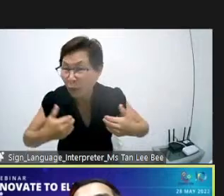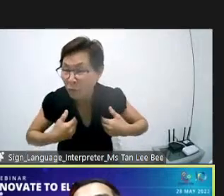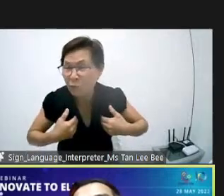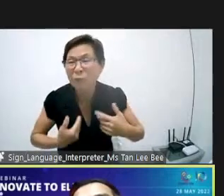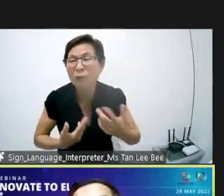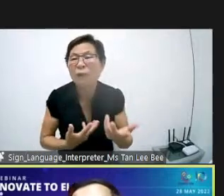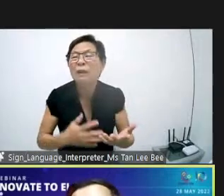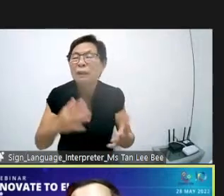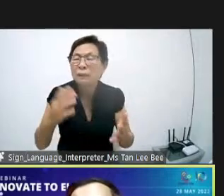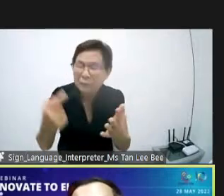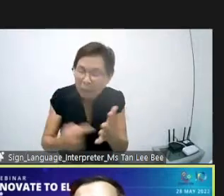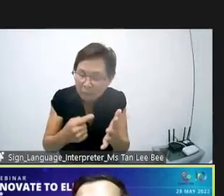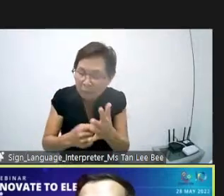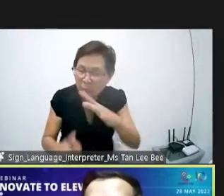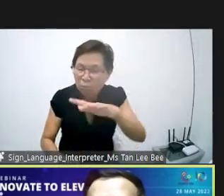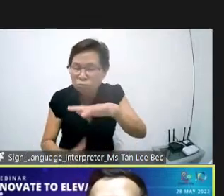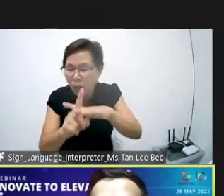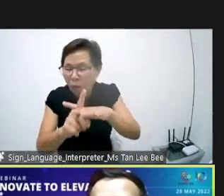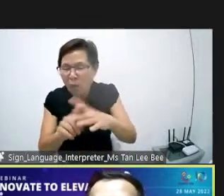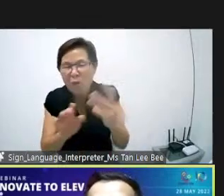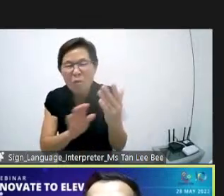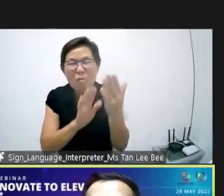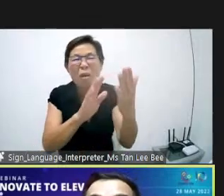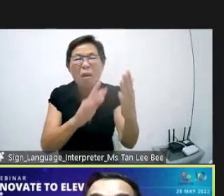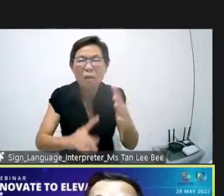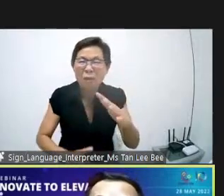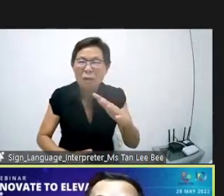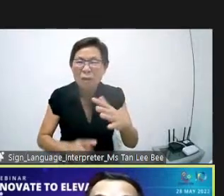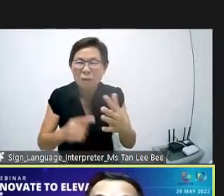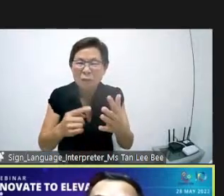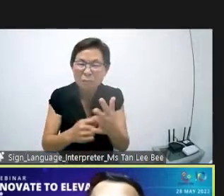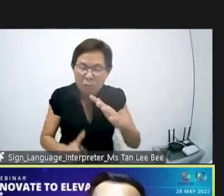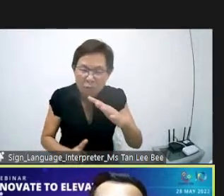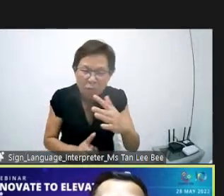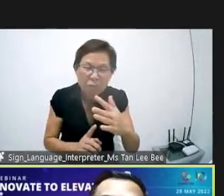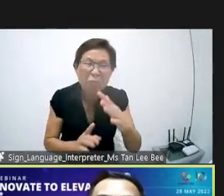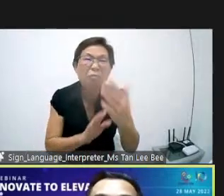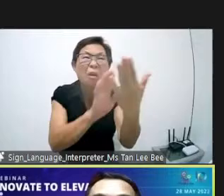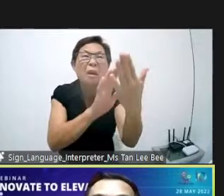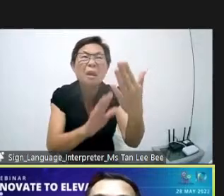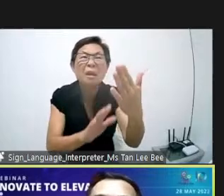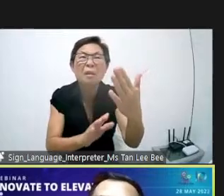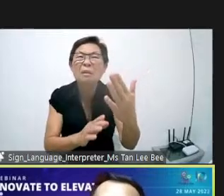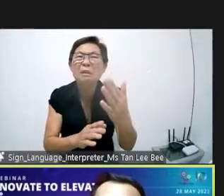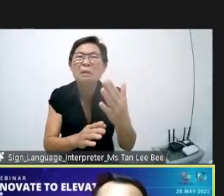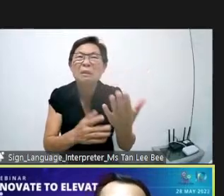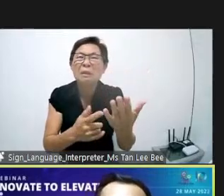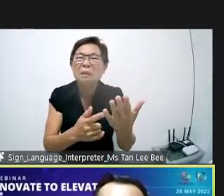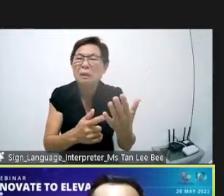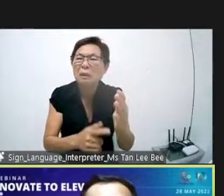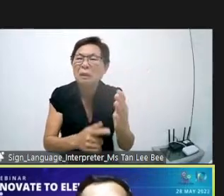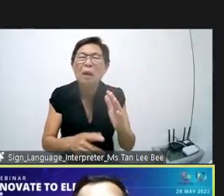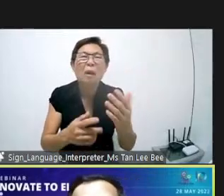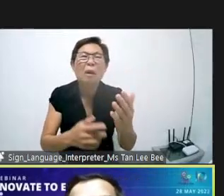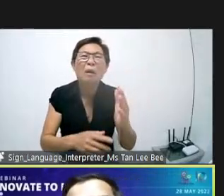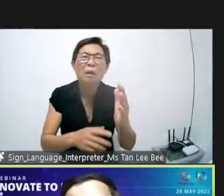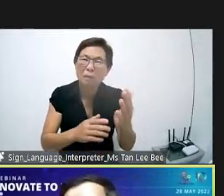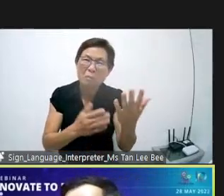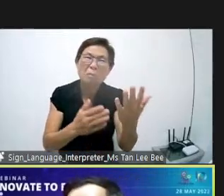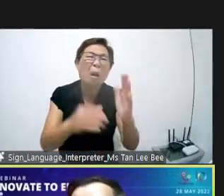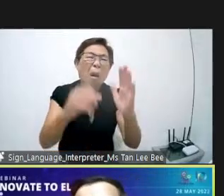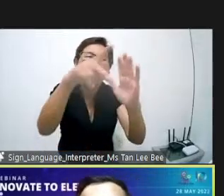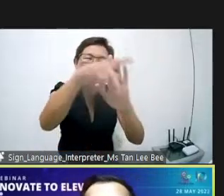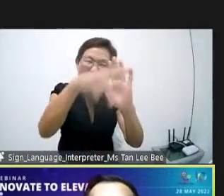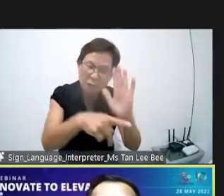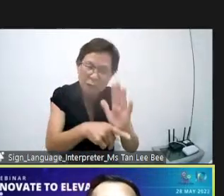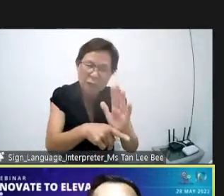they come out, they also face with difficulties in the policies. They are not supporting the policies. They have done a lot of innovation, but then